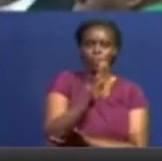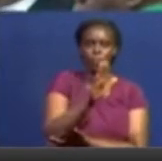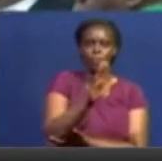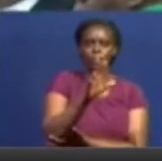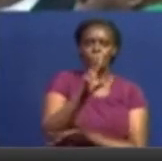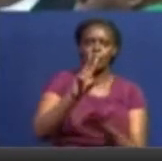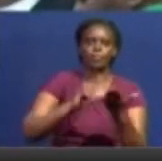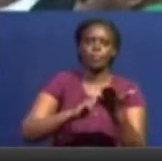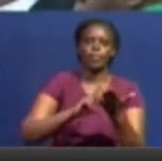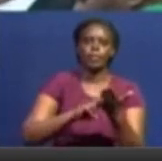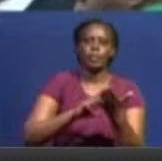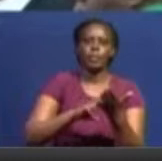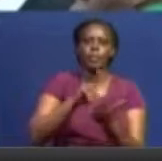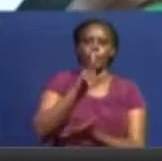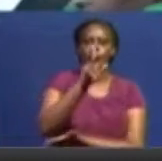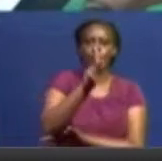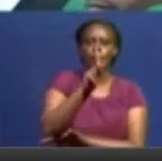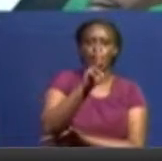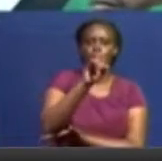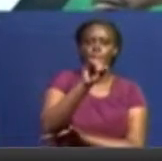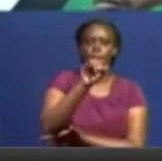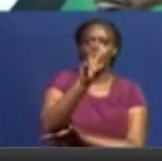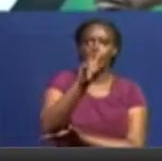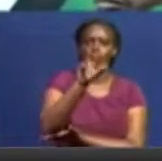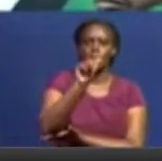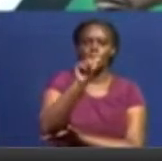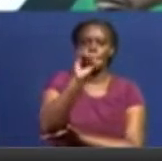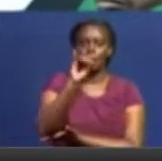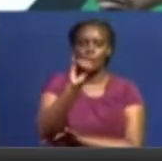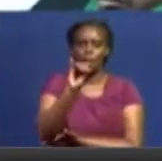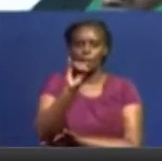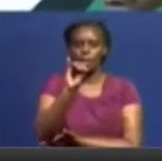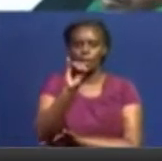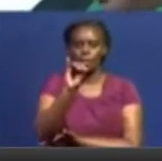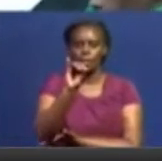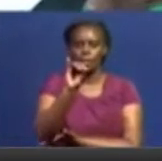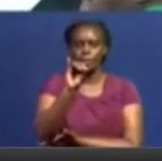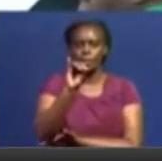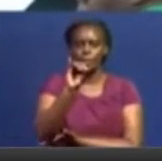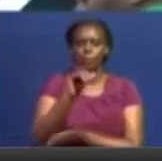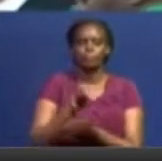Vihiga Kevai Ernest Ogesi Kagesi.